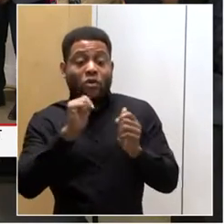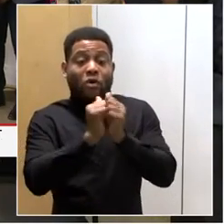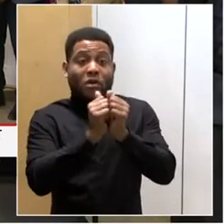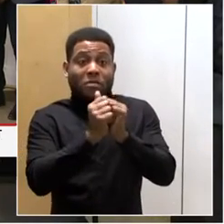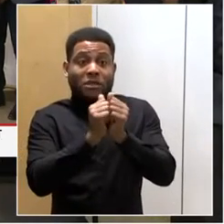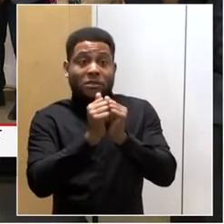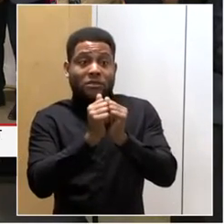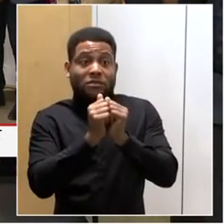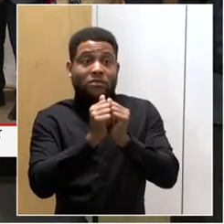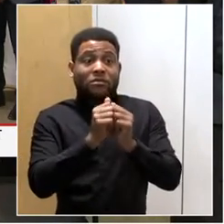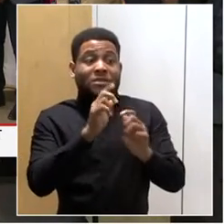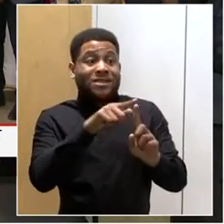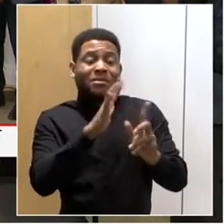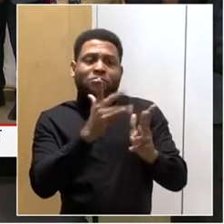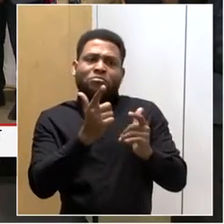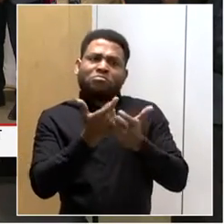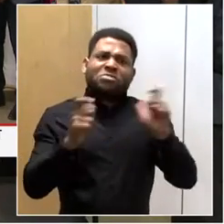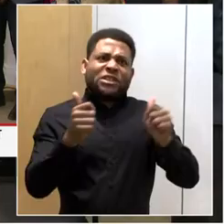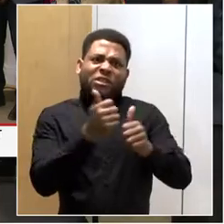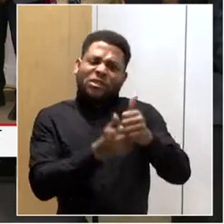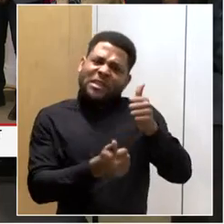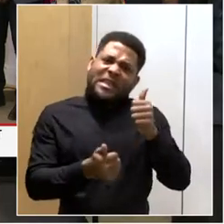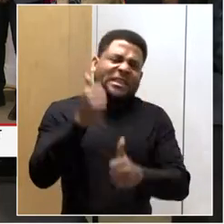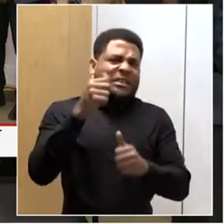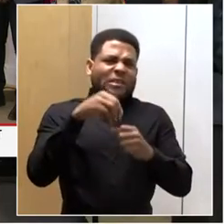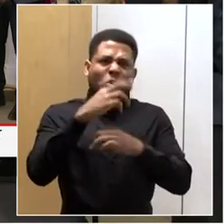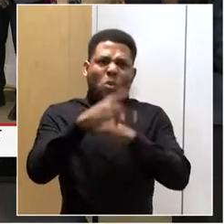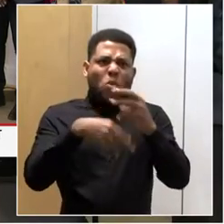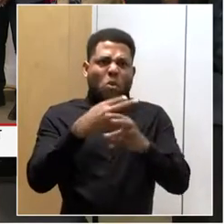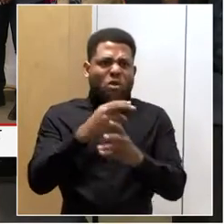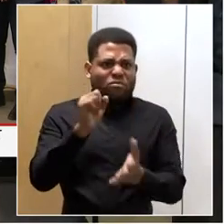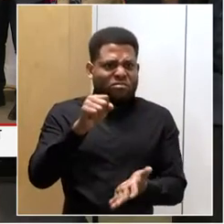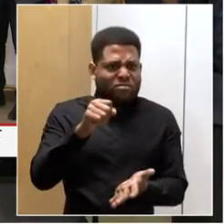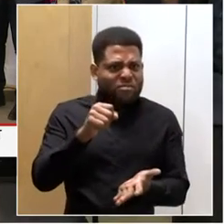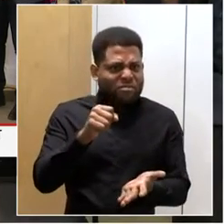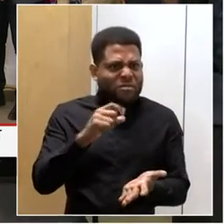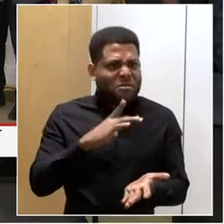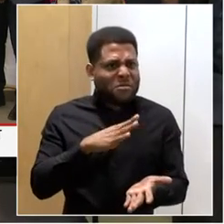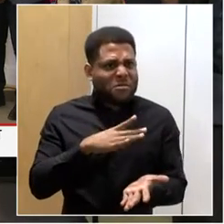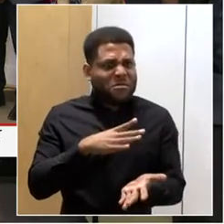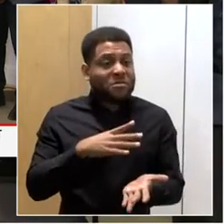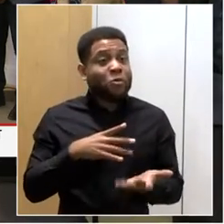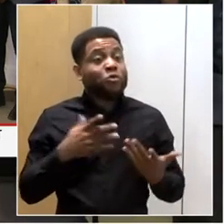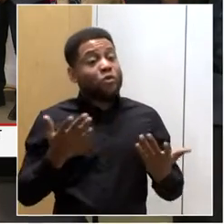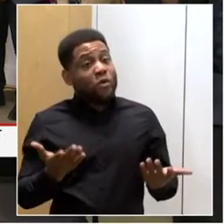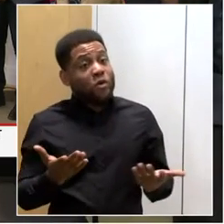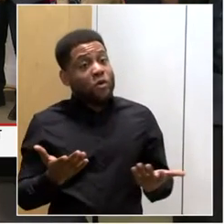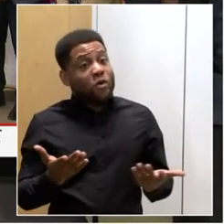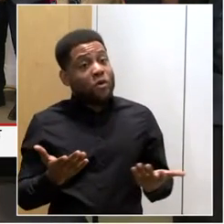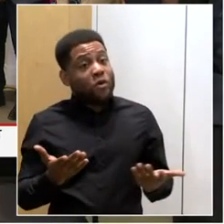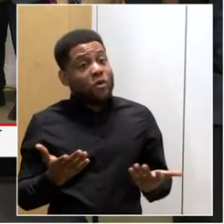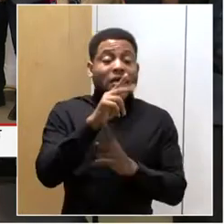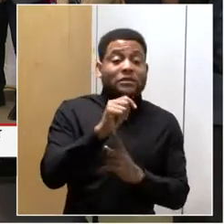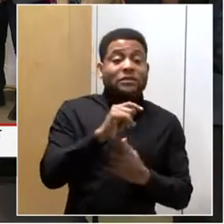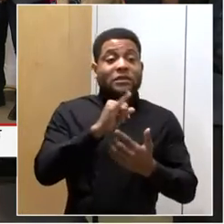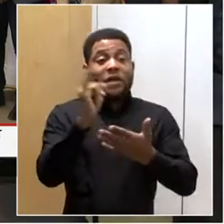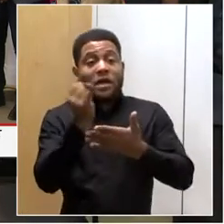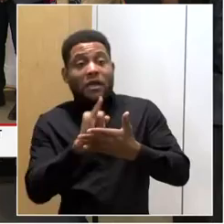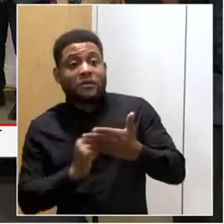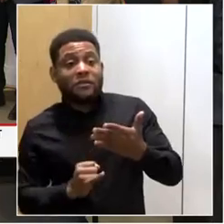So, yep. Arts and activations are important parts of the mayor's comeback plan, as you